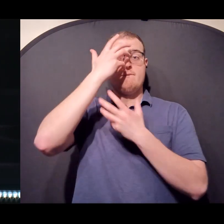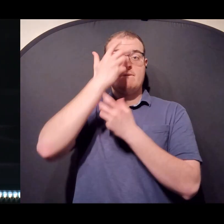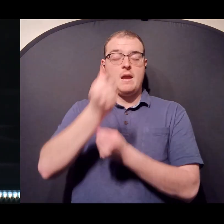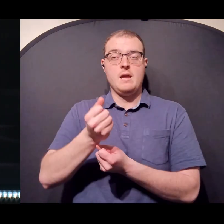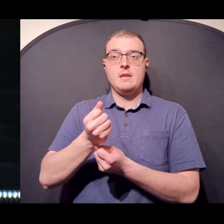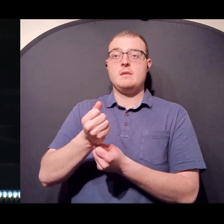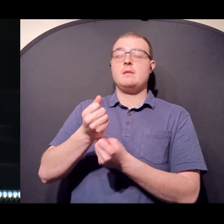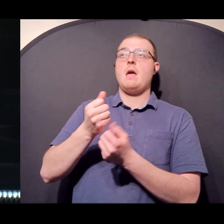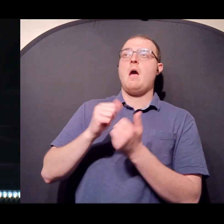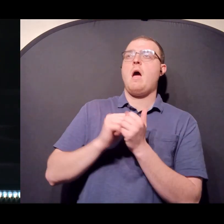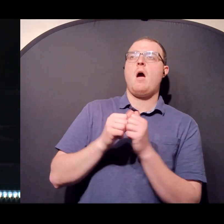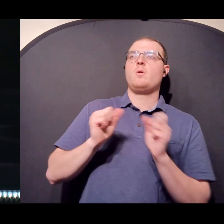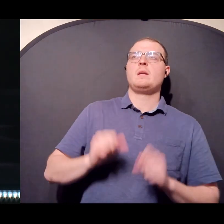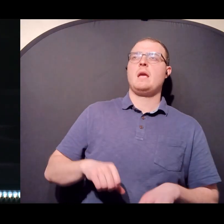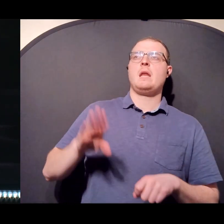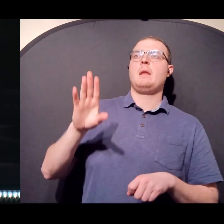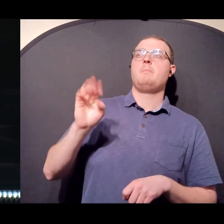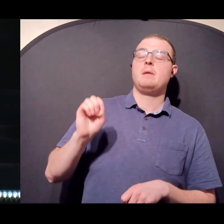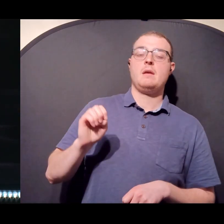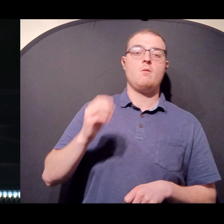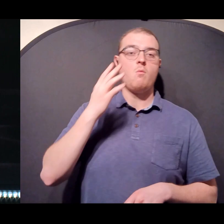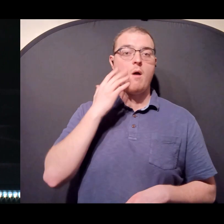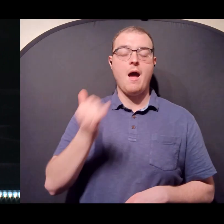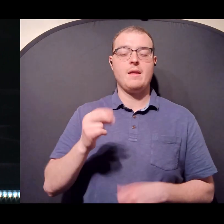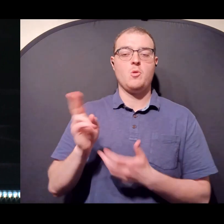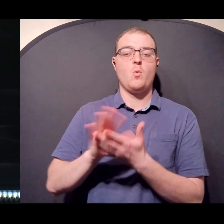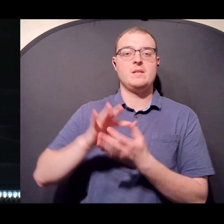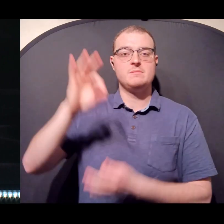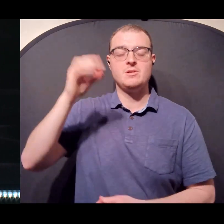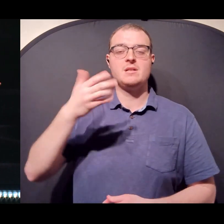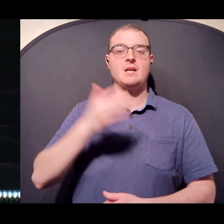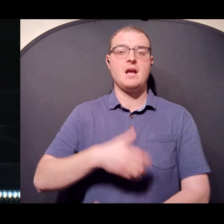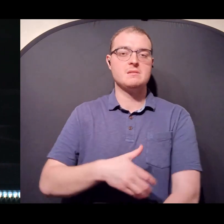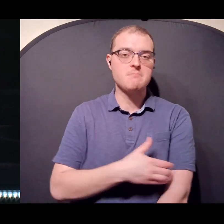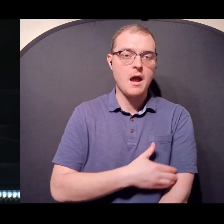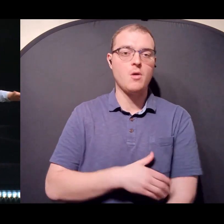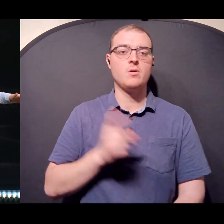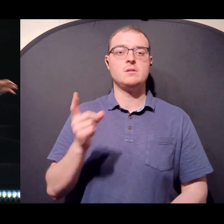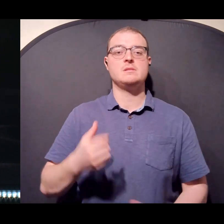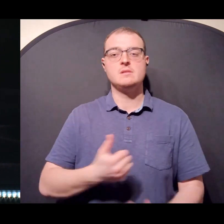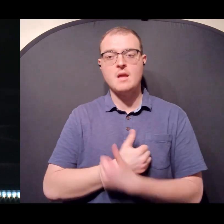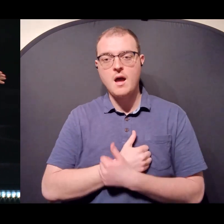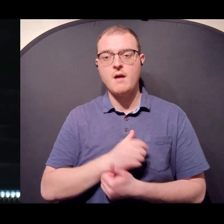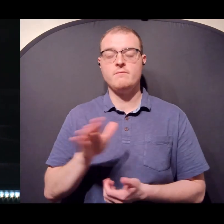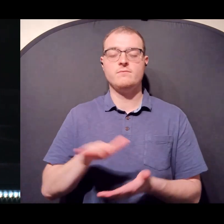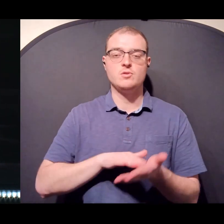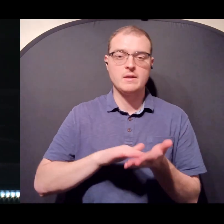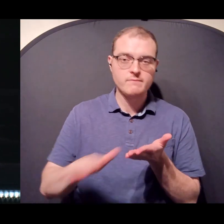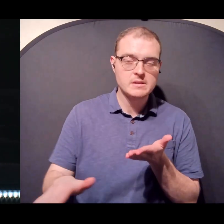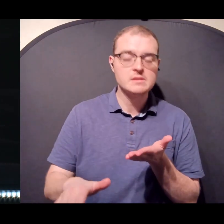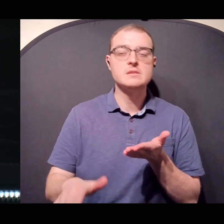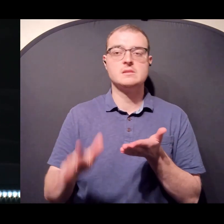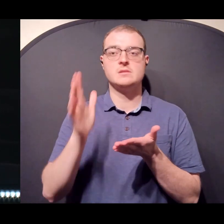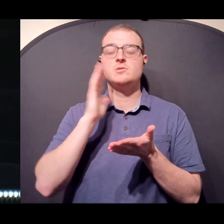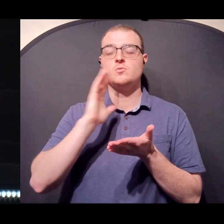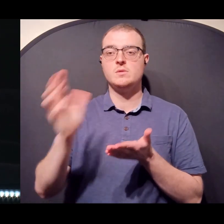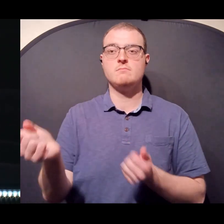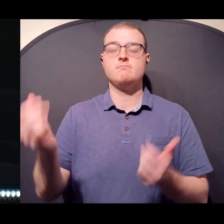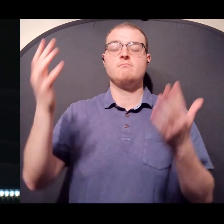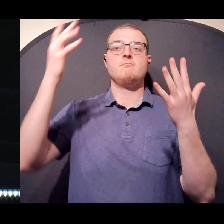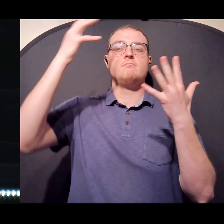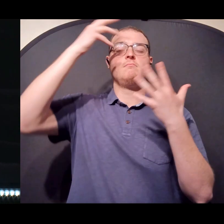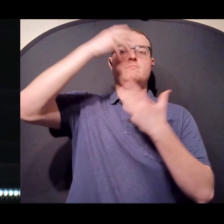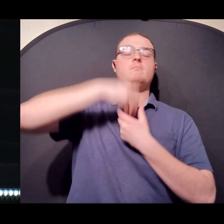is this? How can it be? How is this possible? Because the Holy Spirit, the power of God, the love of God, the grace of God, the forgiveness of